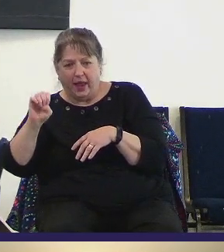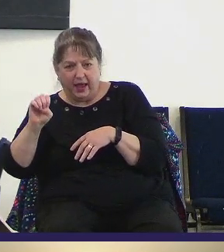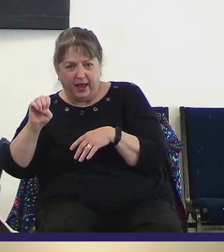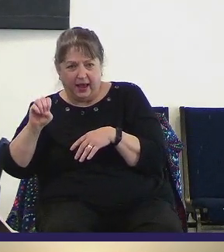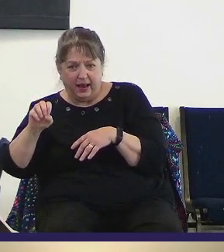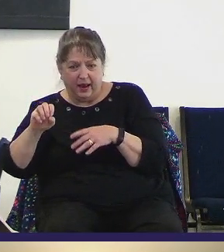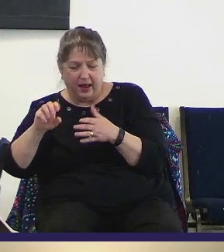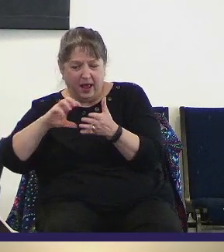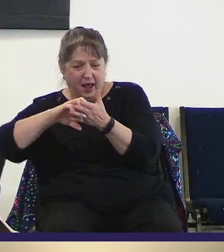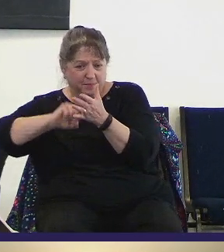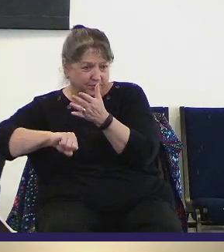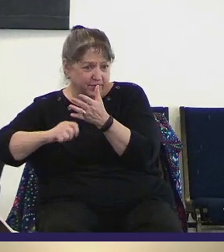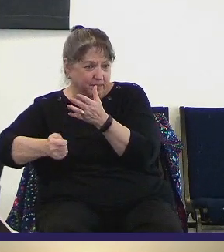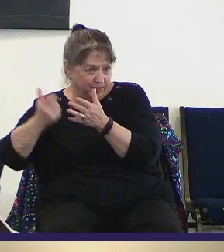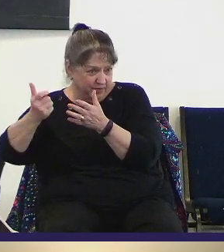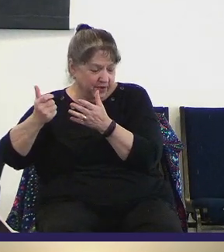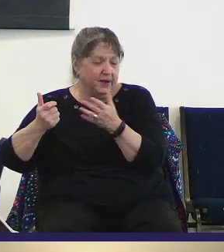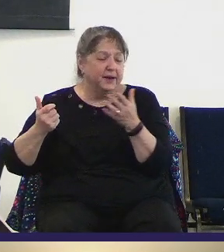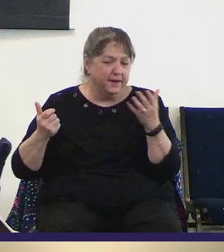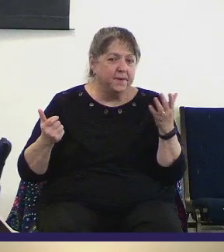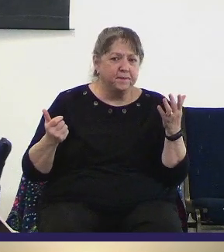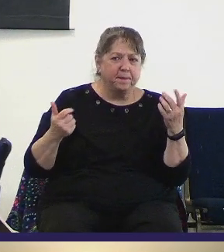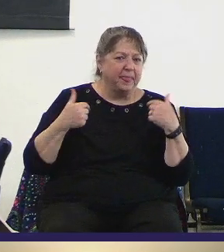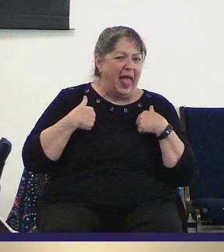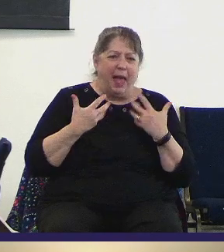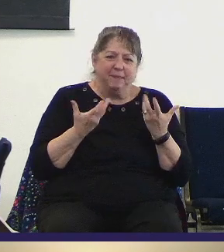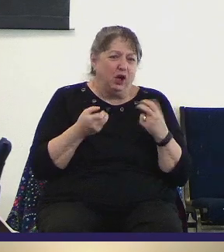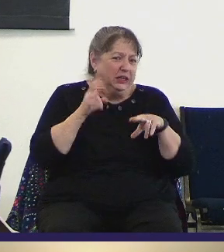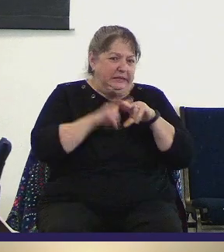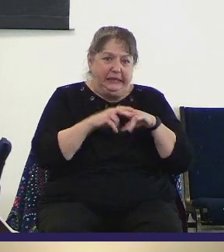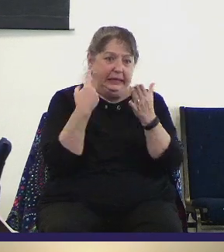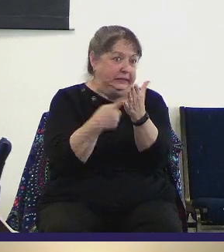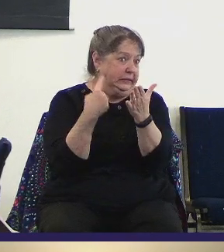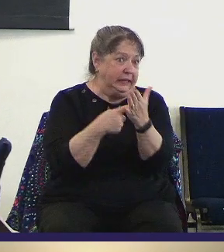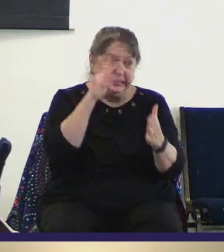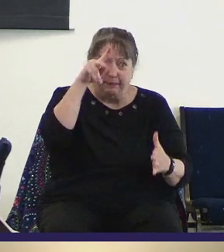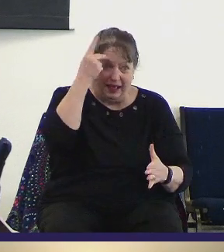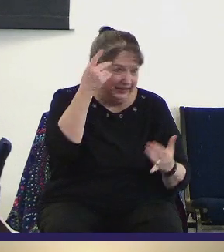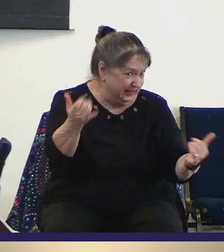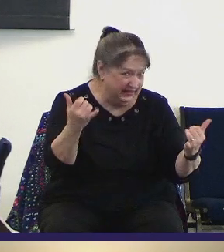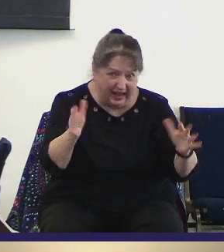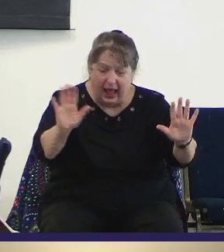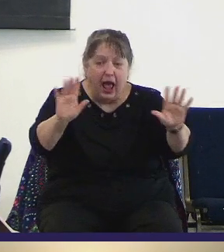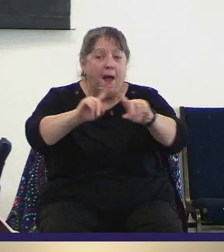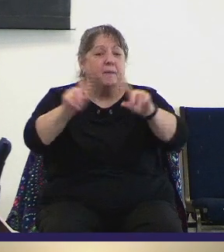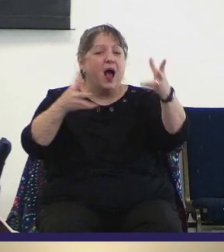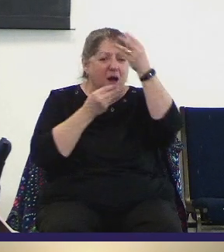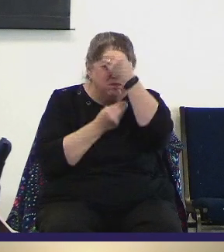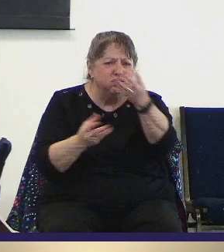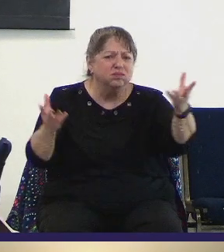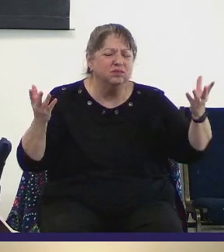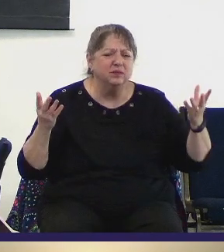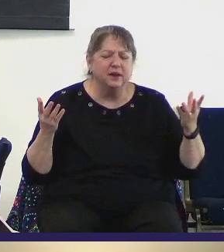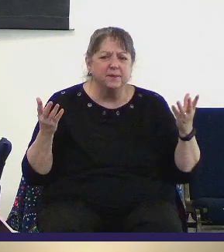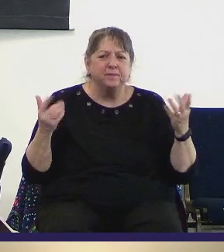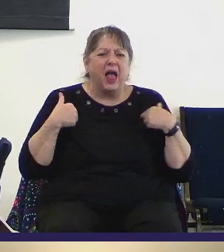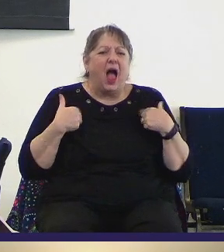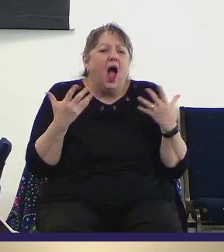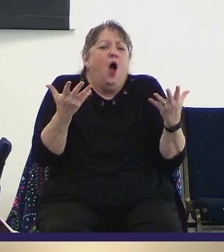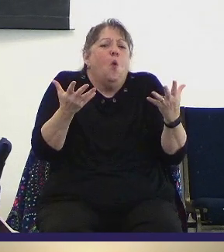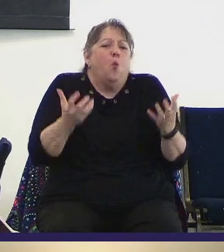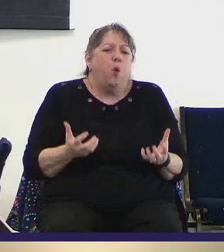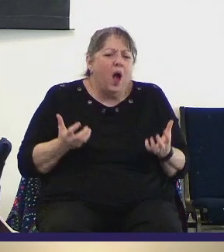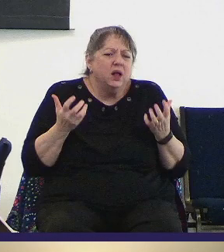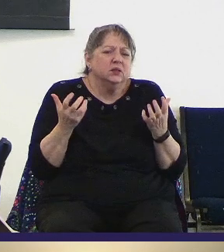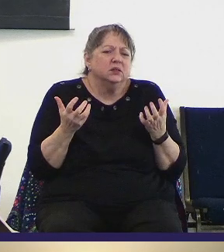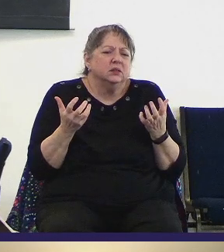I'm not going to sit here today and just talk about political matters. What I'm here to tell you is that I want to take